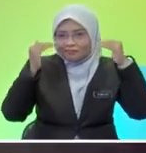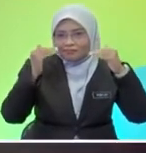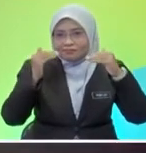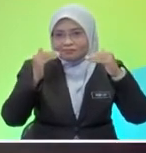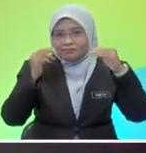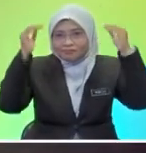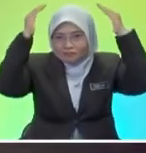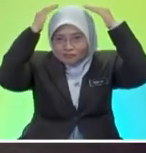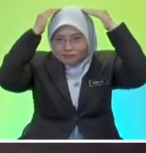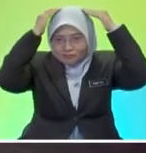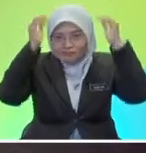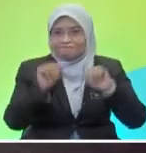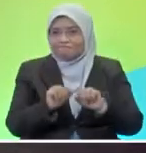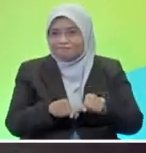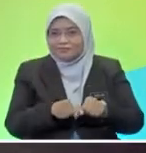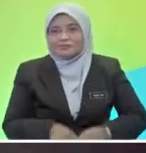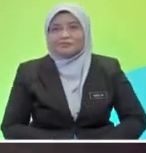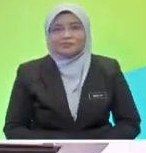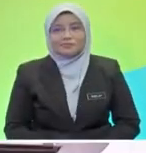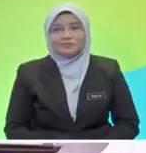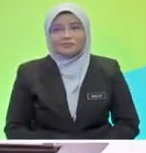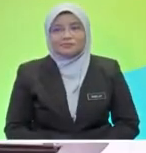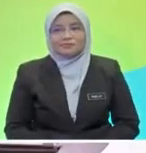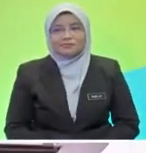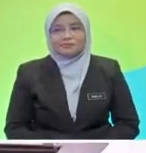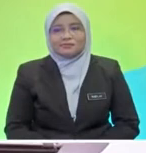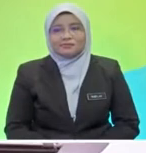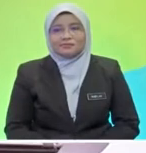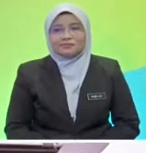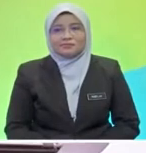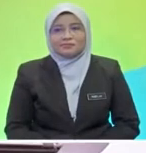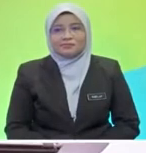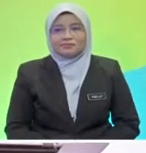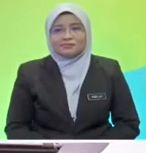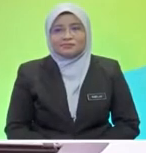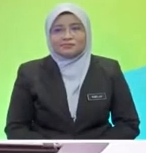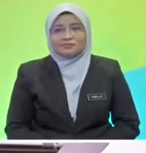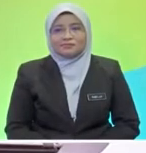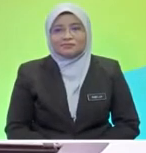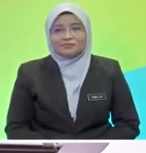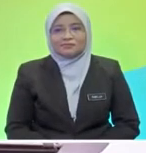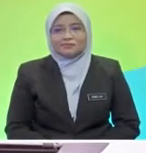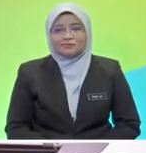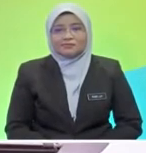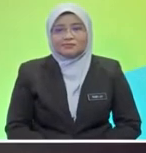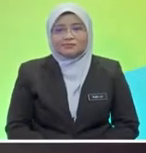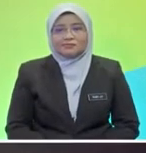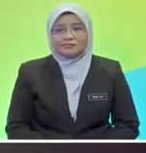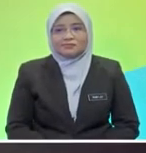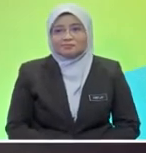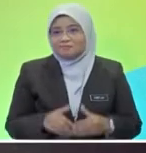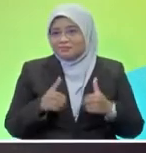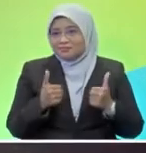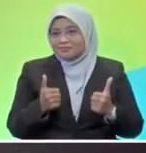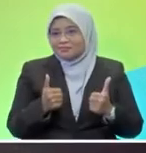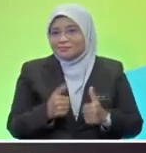involved? And walk, that means I'm using my head and also my legs because I'm walking. Very good,